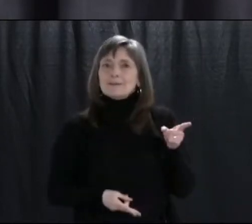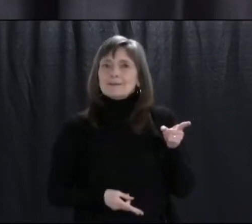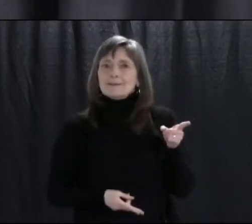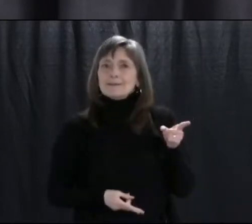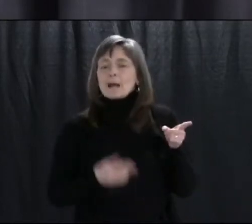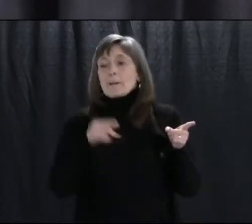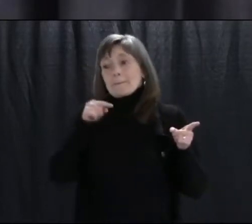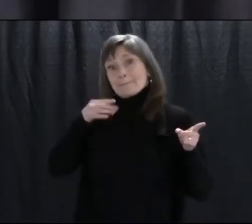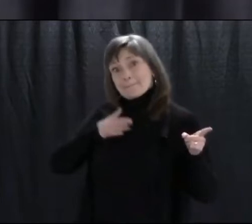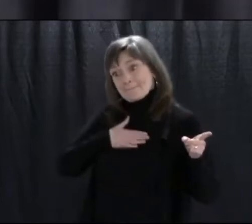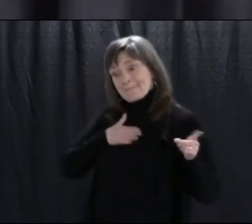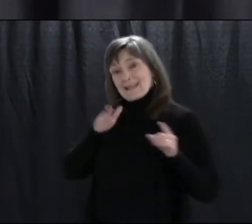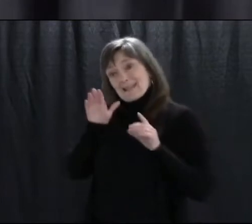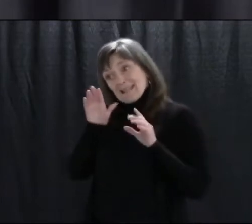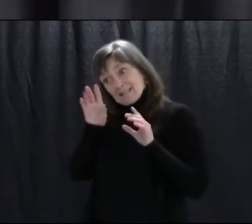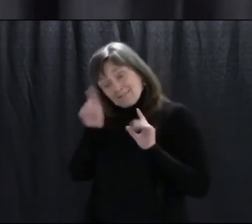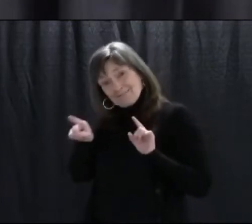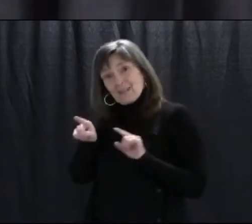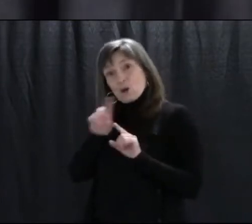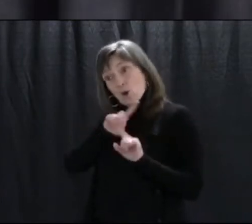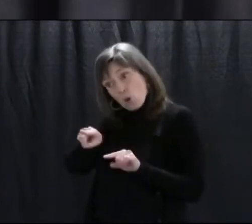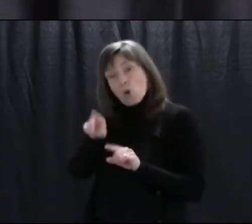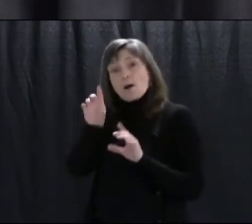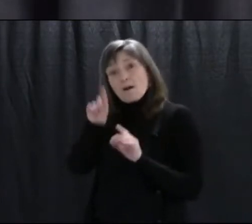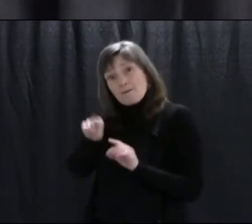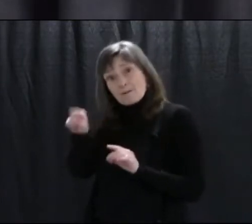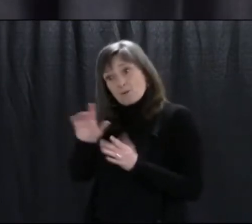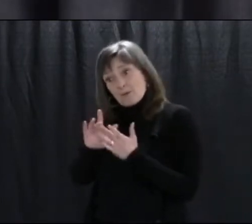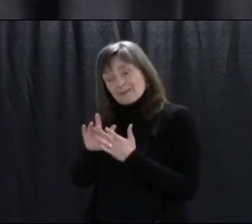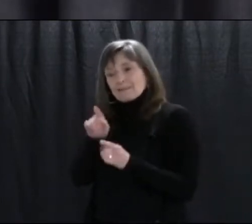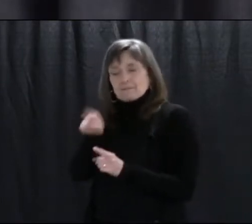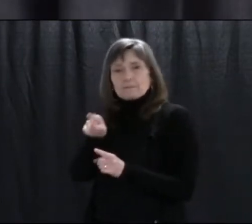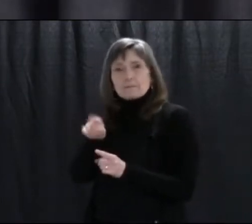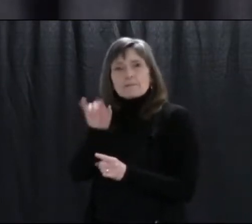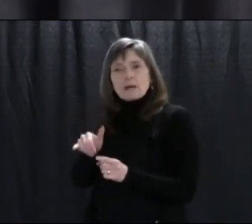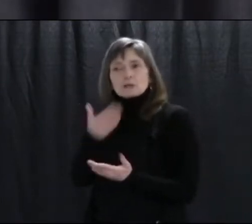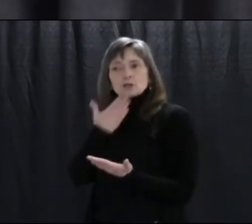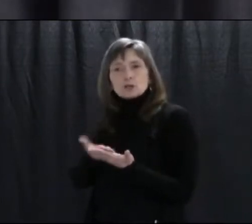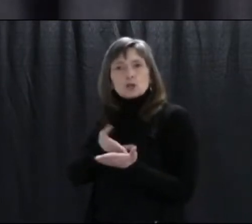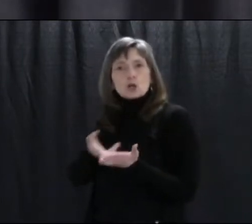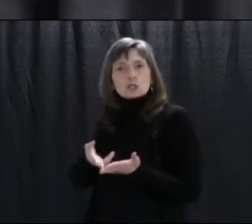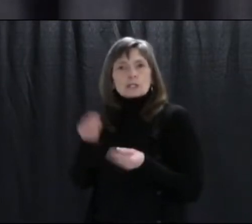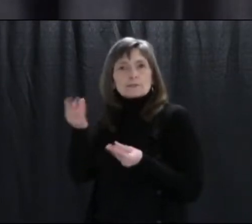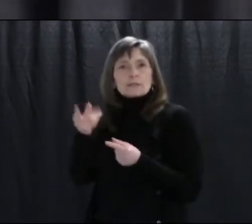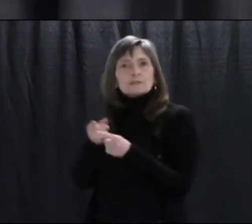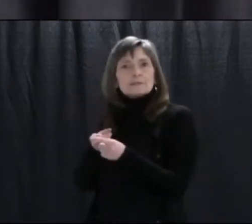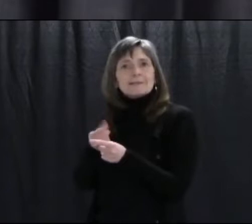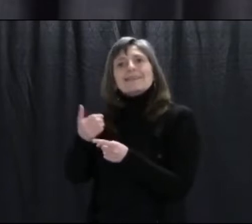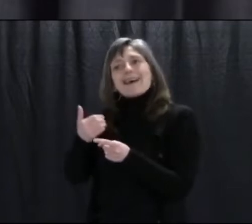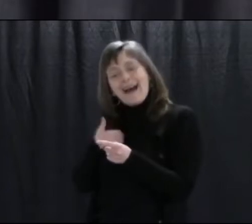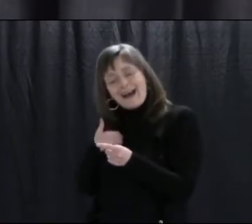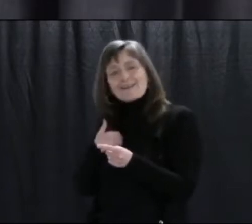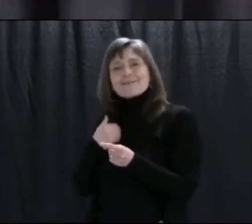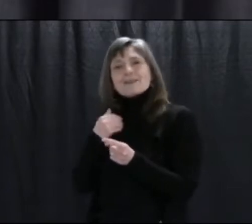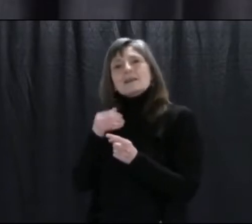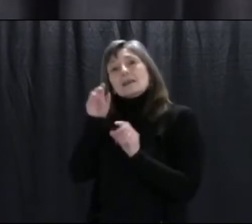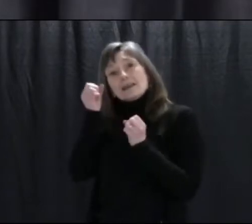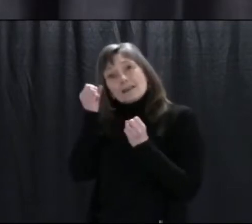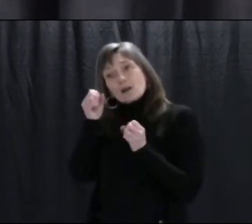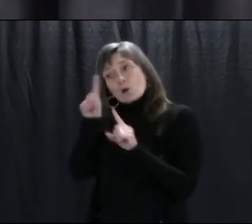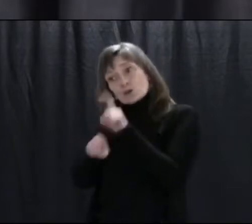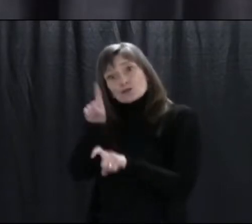those. We have, for those people who are concerned about their health status, a self-assessment tool. It's